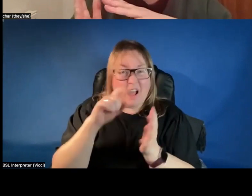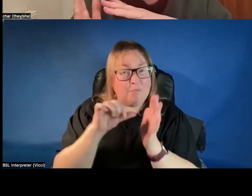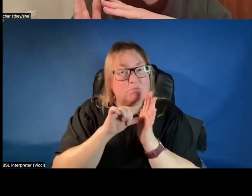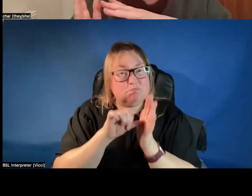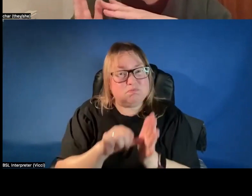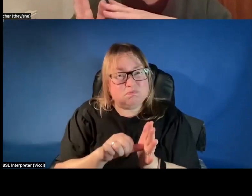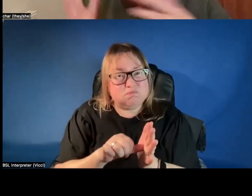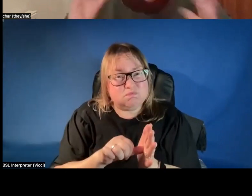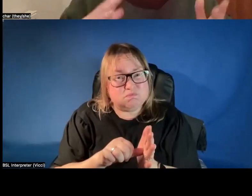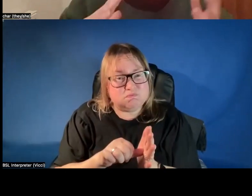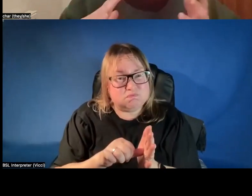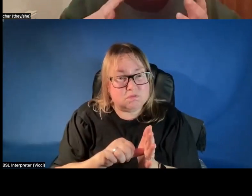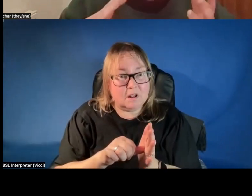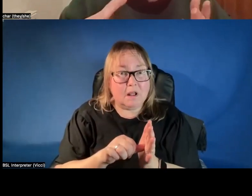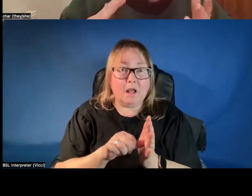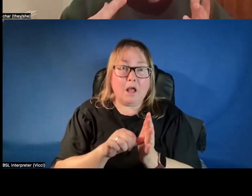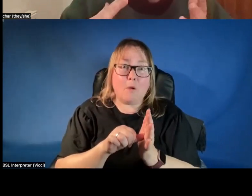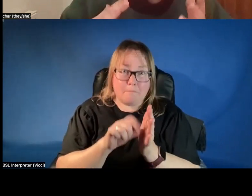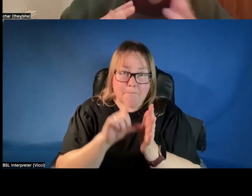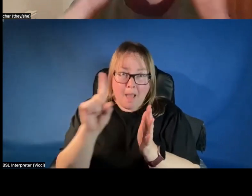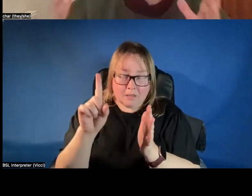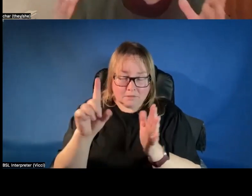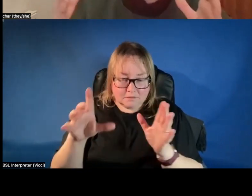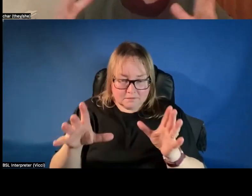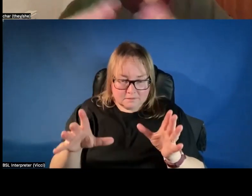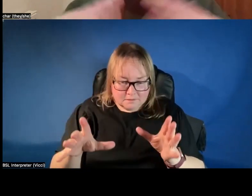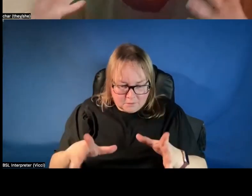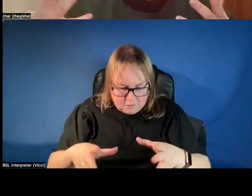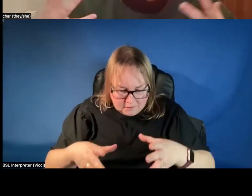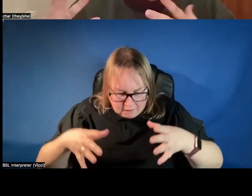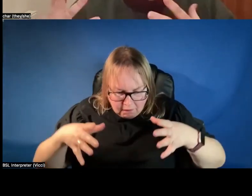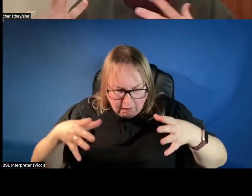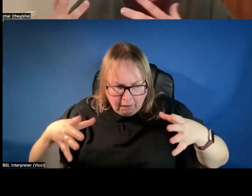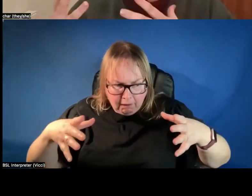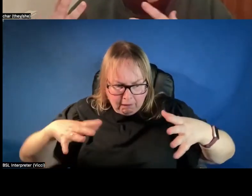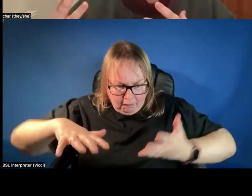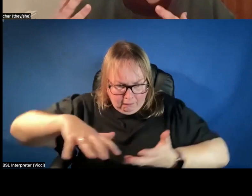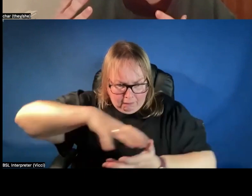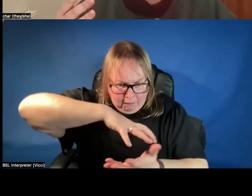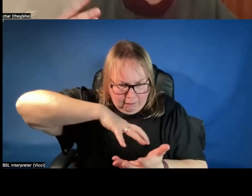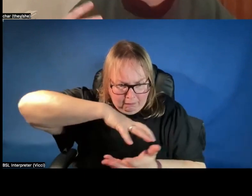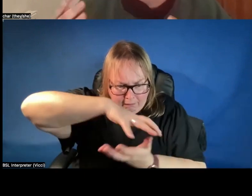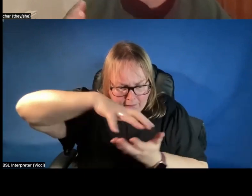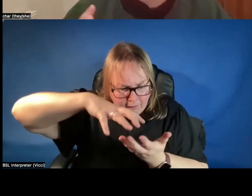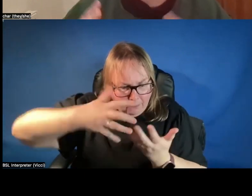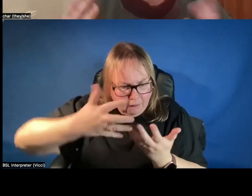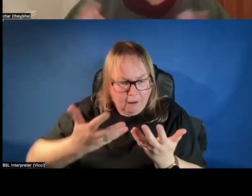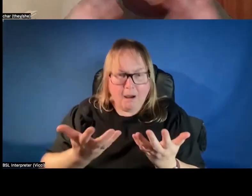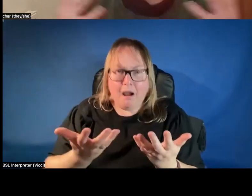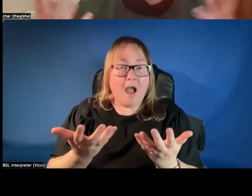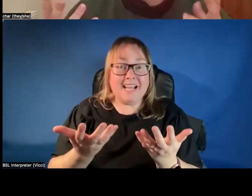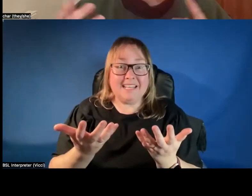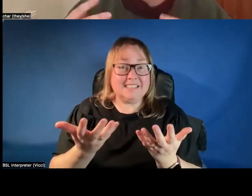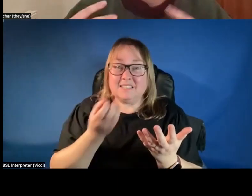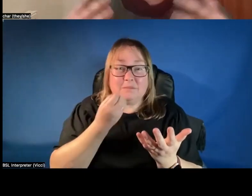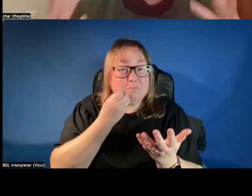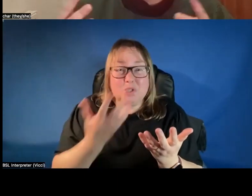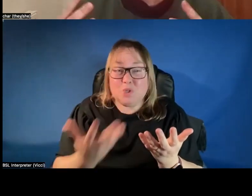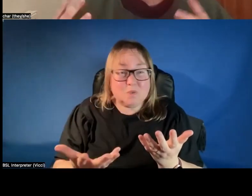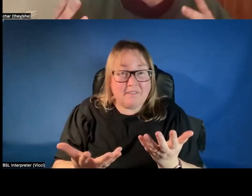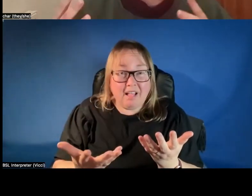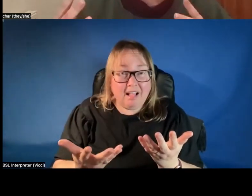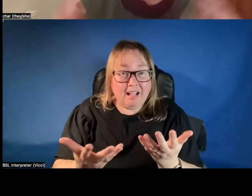also really like beautiful to be able to do. And when it works, it's like this gorgeous, amazing feeling. But it's peppered